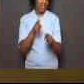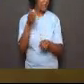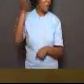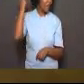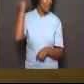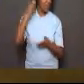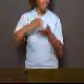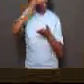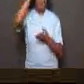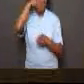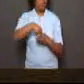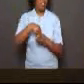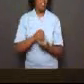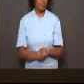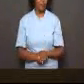last lesson.